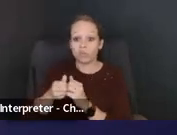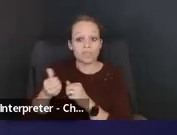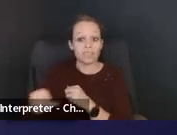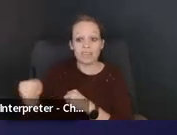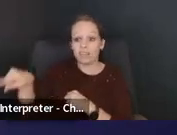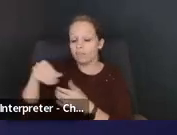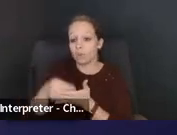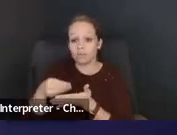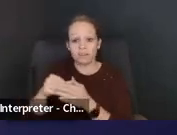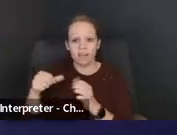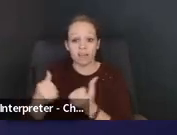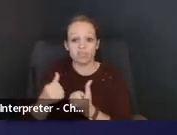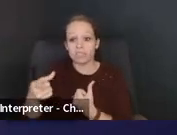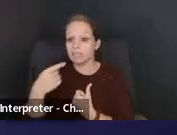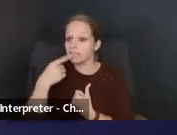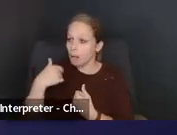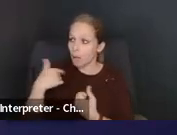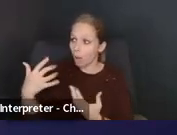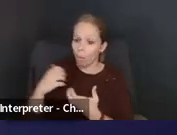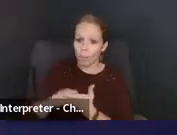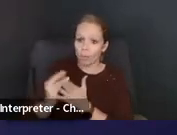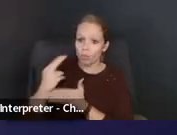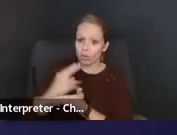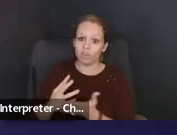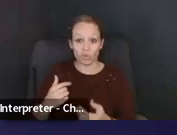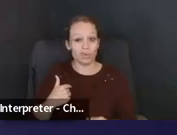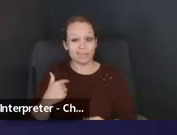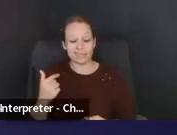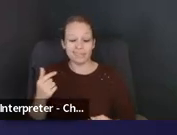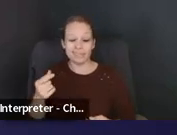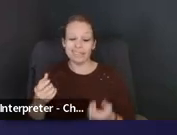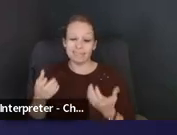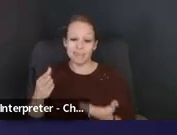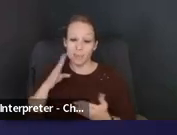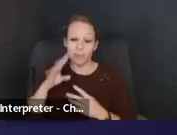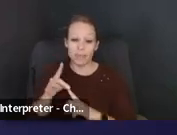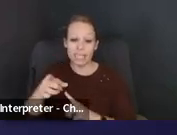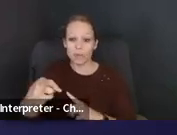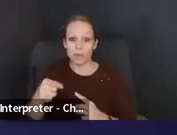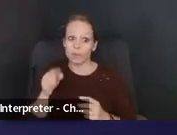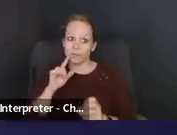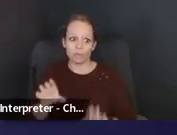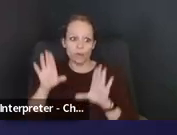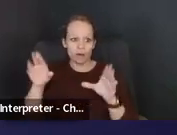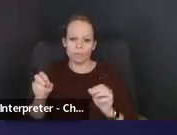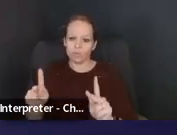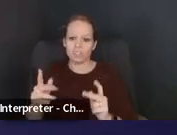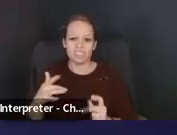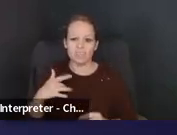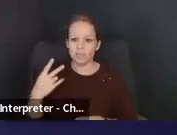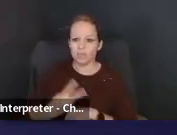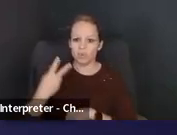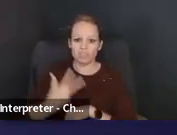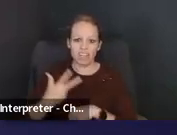agencies, tell them you'd like to be a reviewer, and chances are they would take you up on it. It's a great opportunity, usually a 2 or 3 day